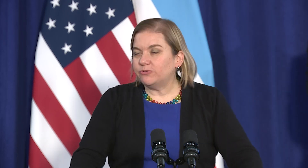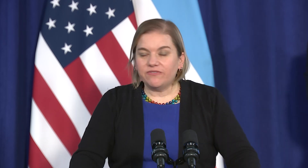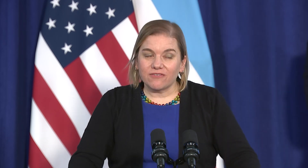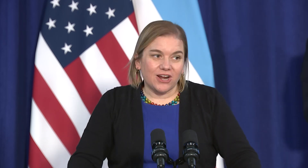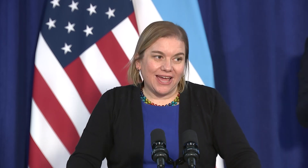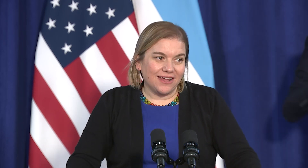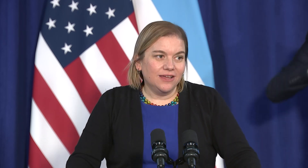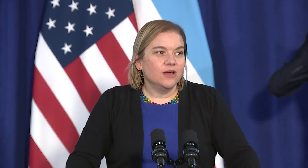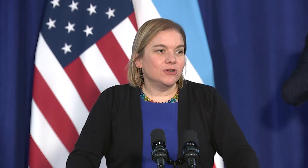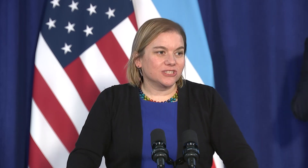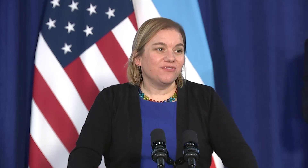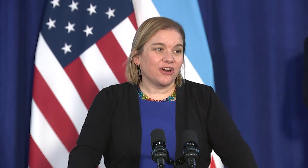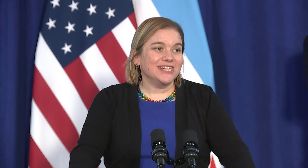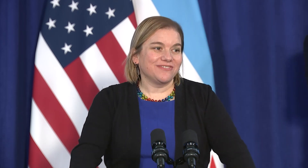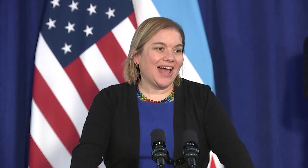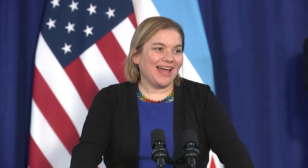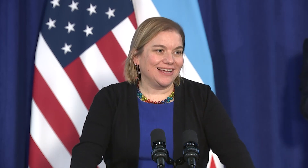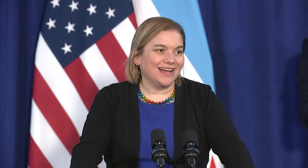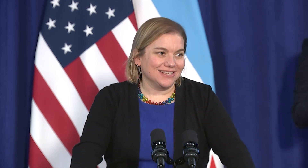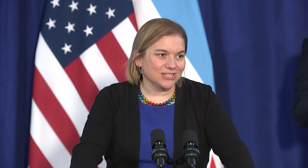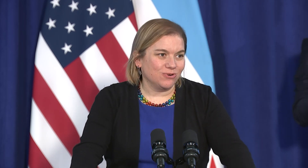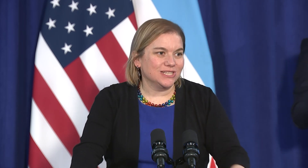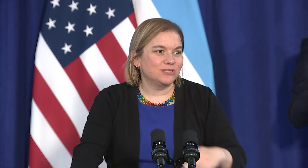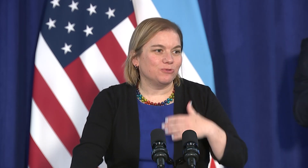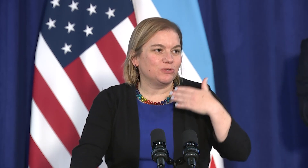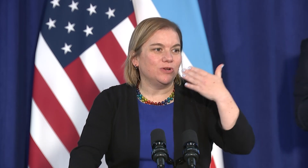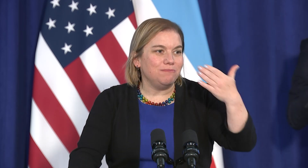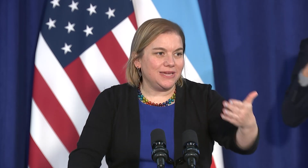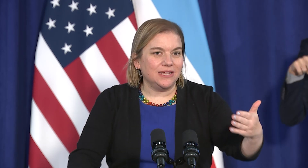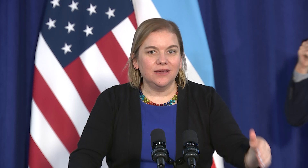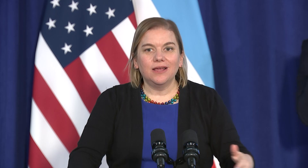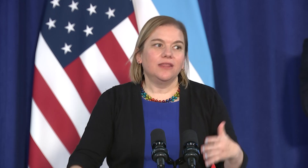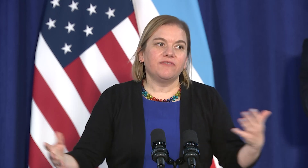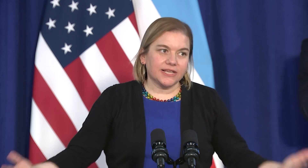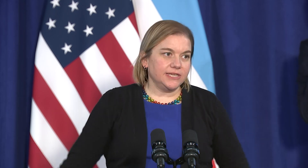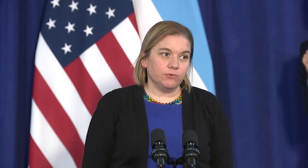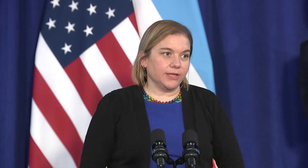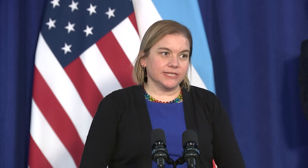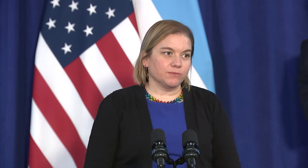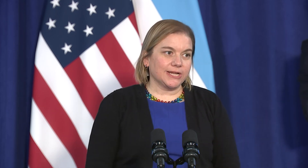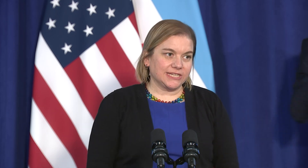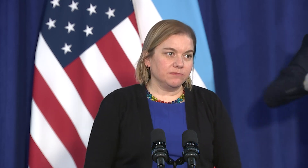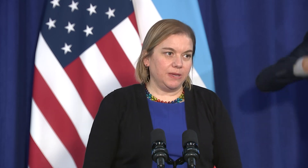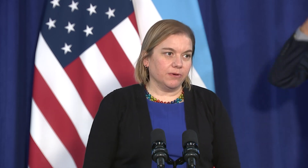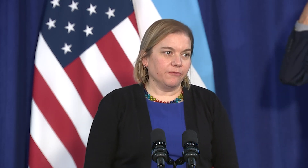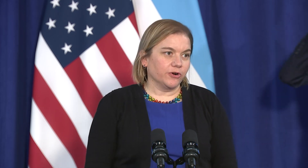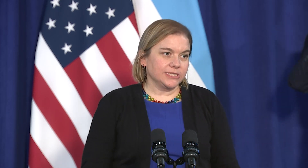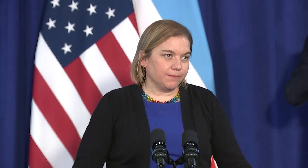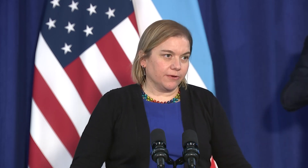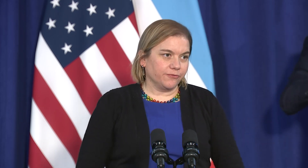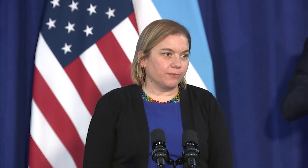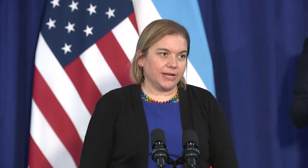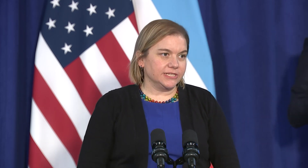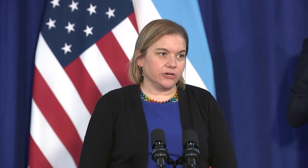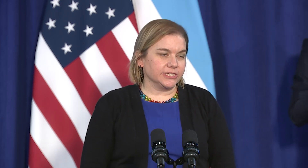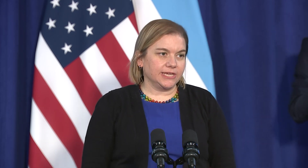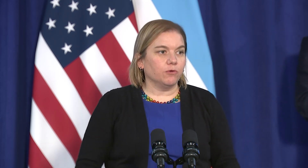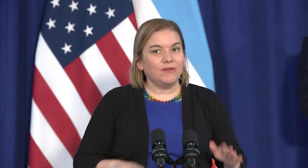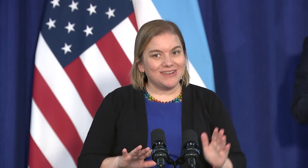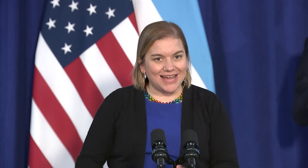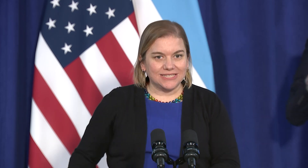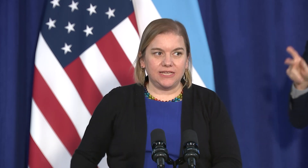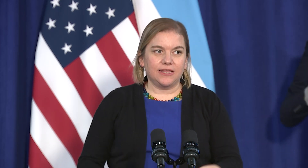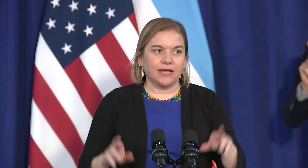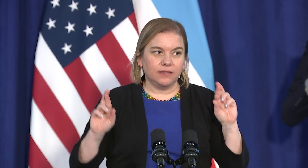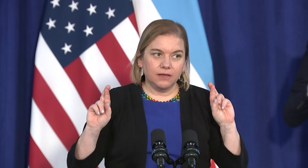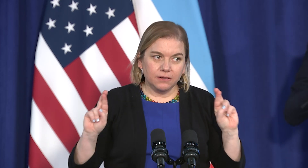level, which we've never had, which is a variant of high consequence, which would mean the vaccine really isn't protecting people, for example, from getting seriously ill.